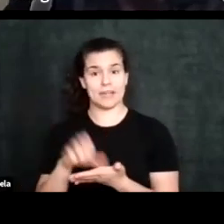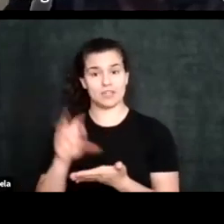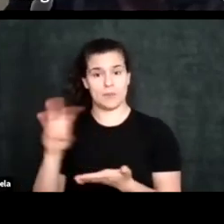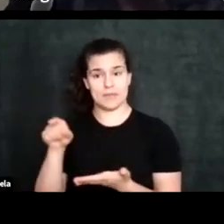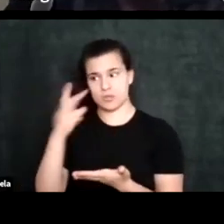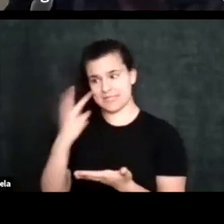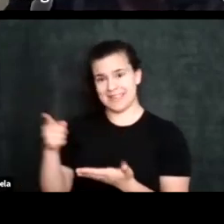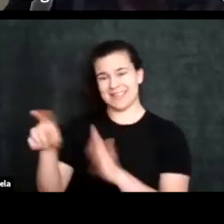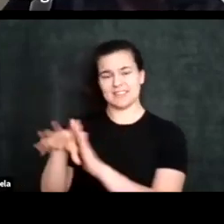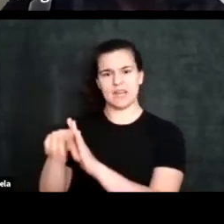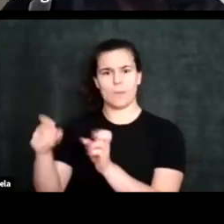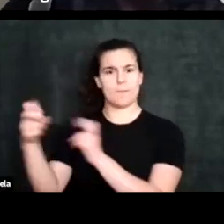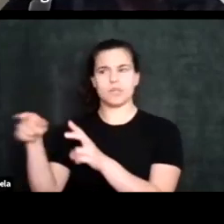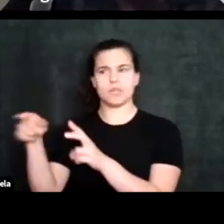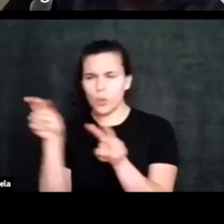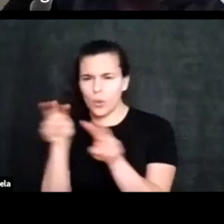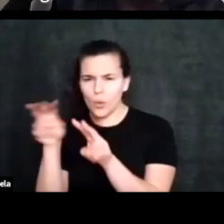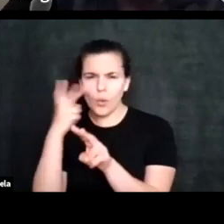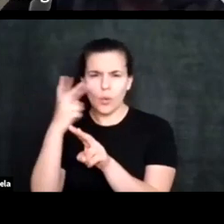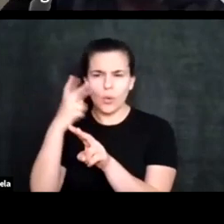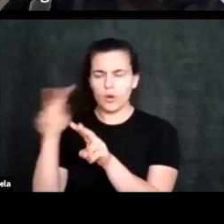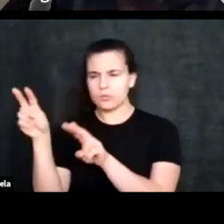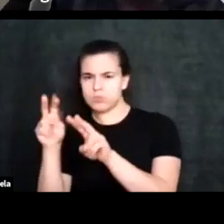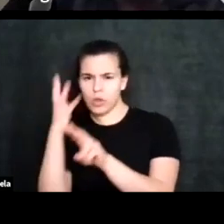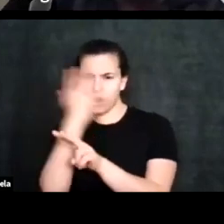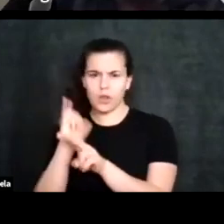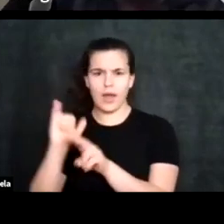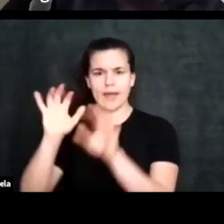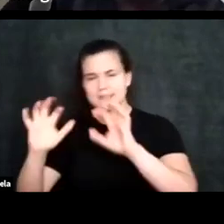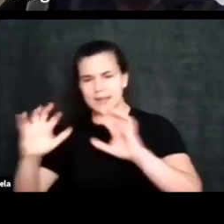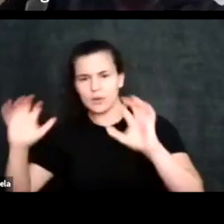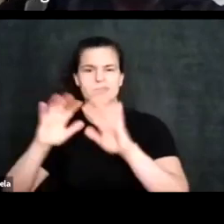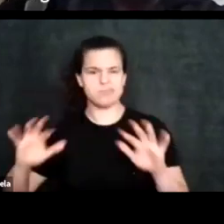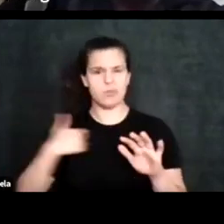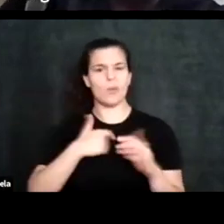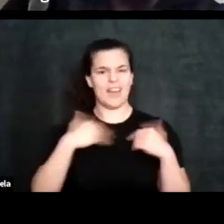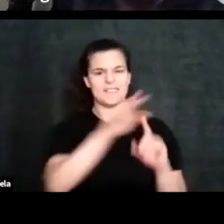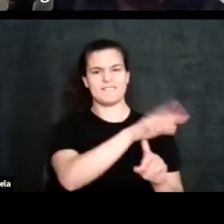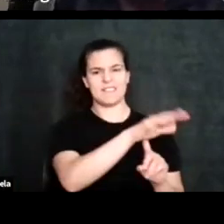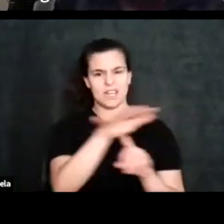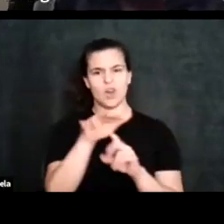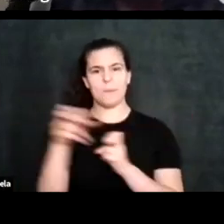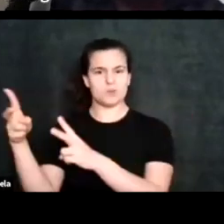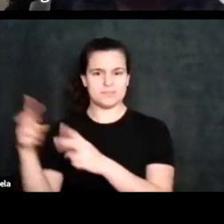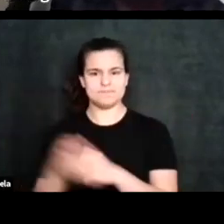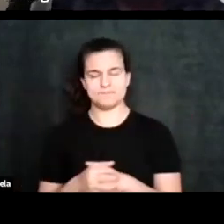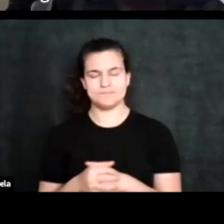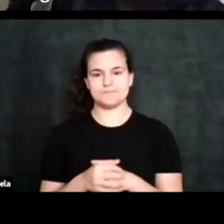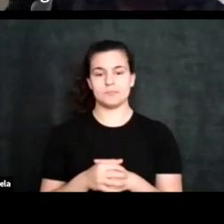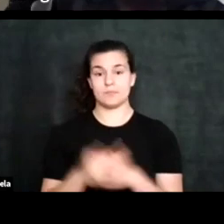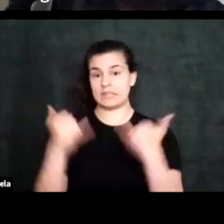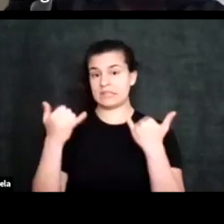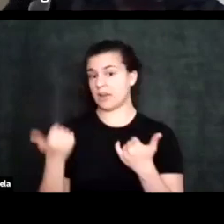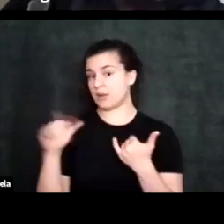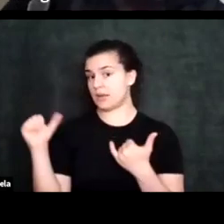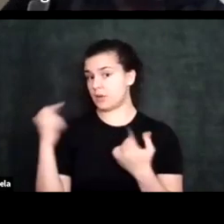and get an even better look at what it looks like to live on campus, decorating your rooms, and building that sense of community. So I'm gonna see, do we have any